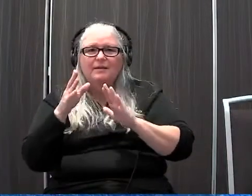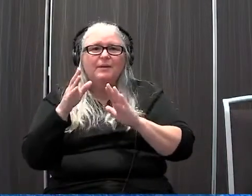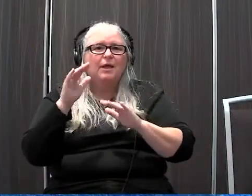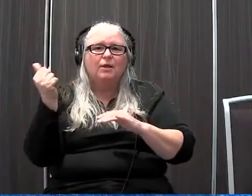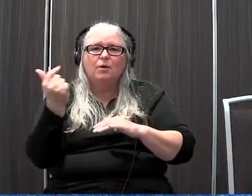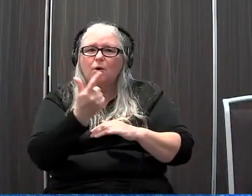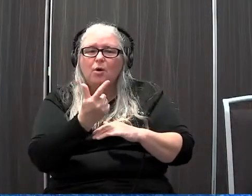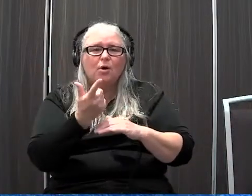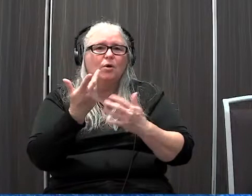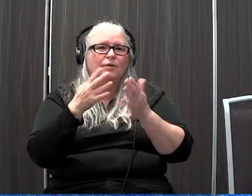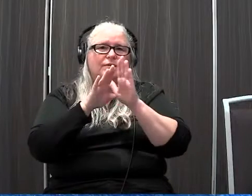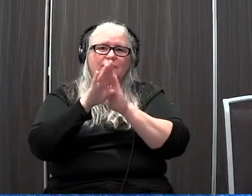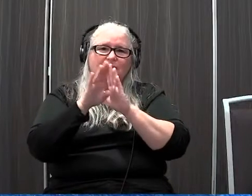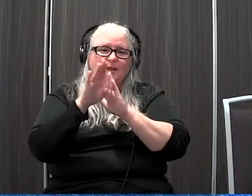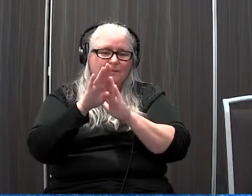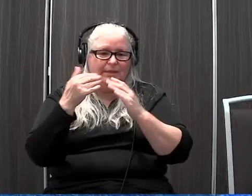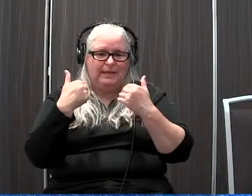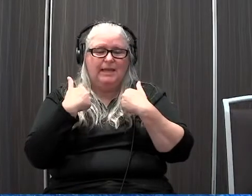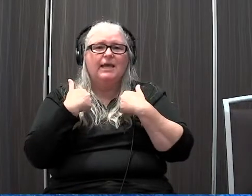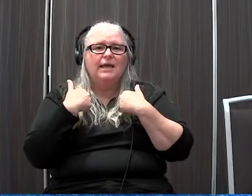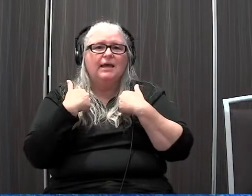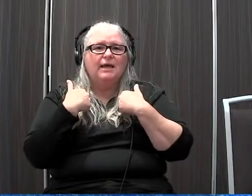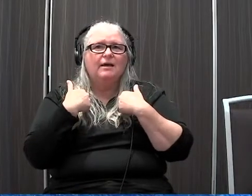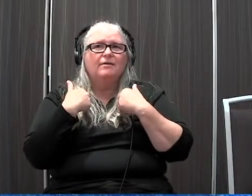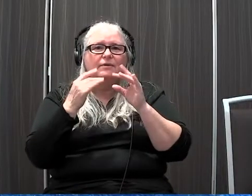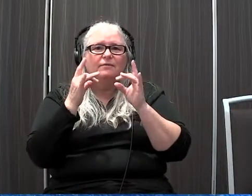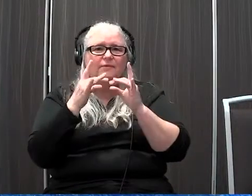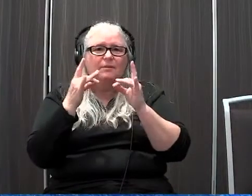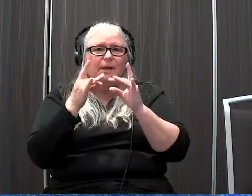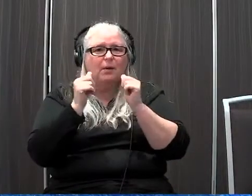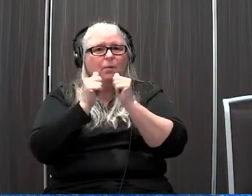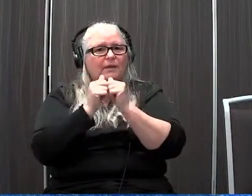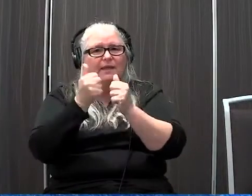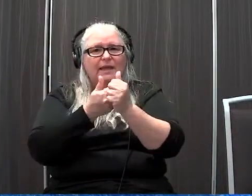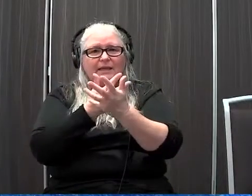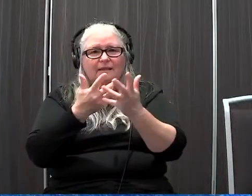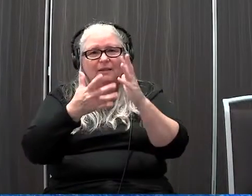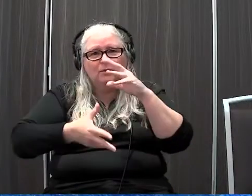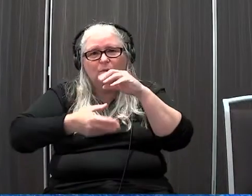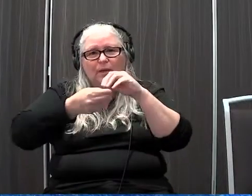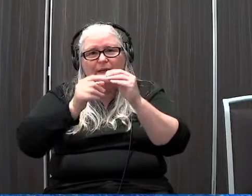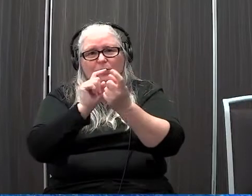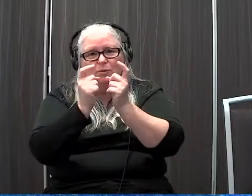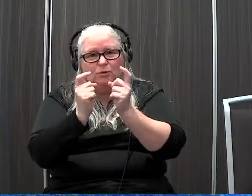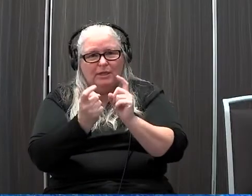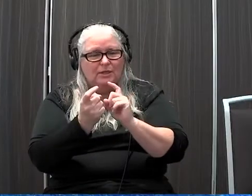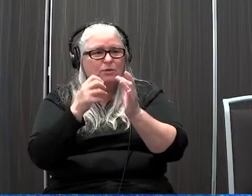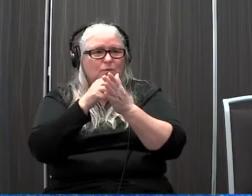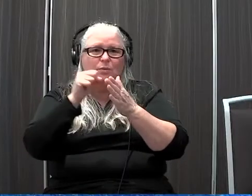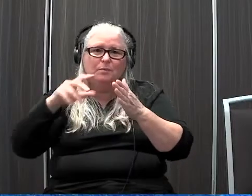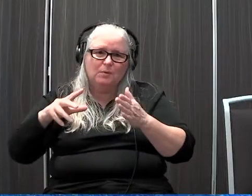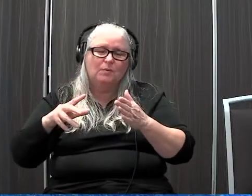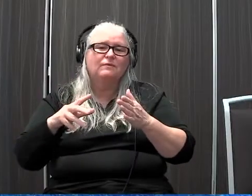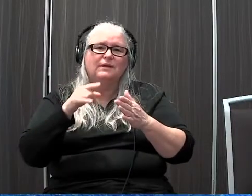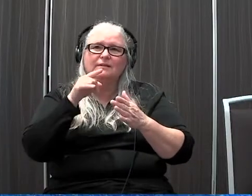of development and provided consistent feedback about anything to add, change, or remove about the checklist. And this is a